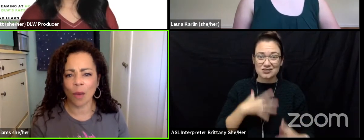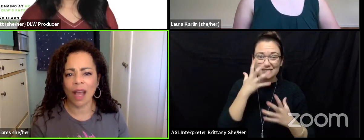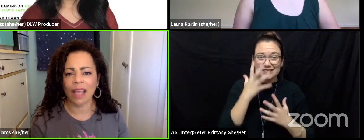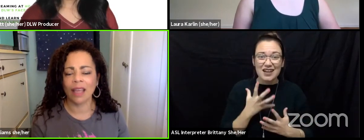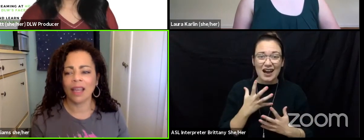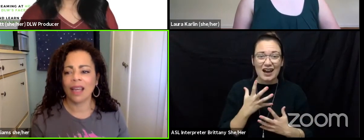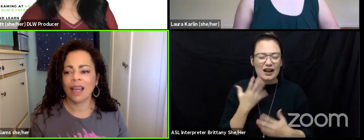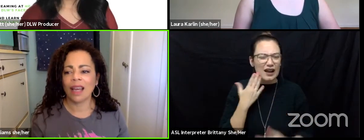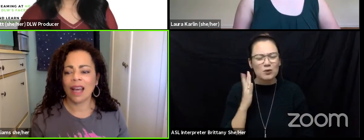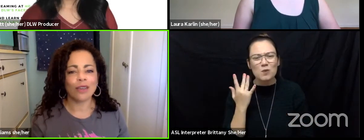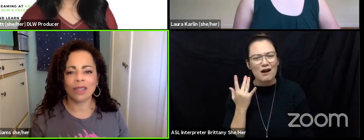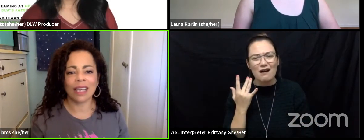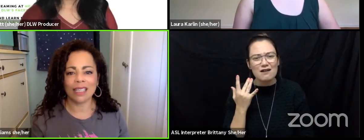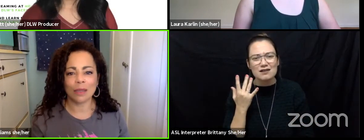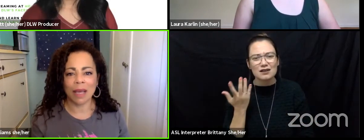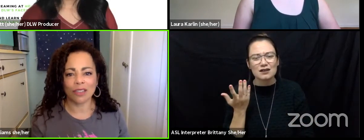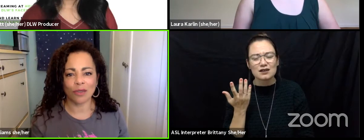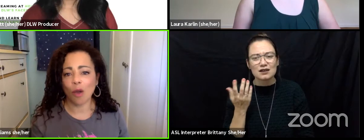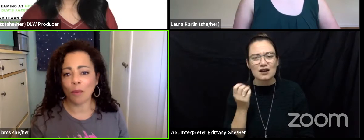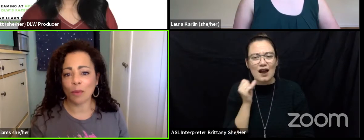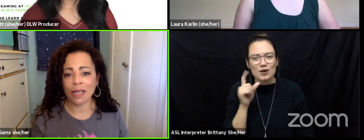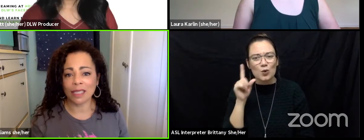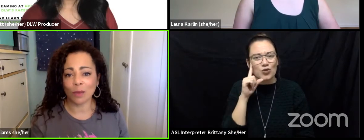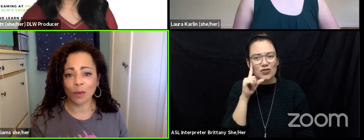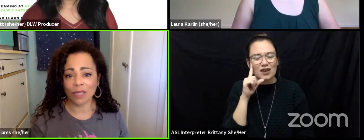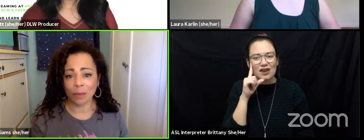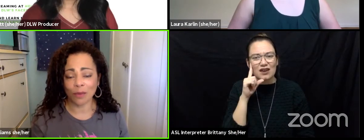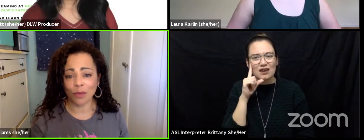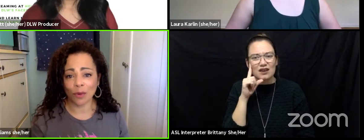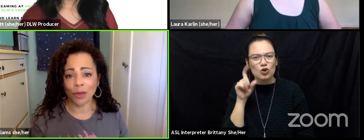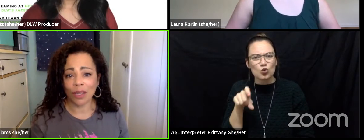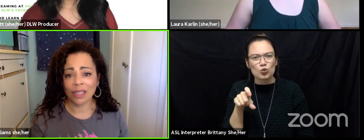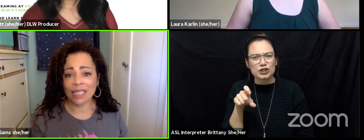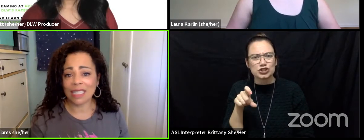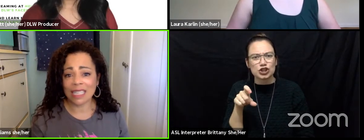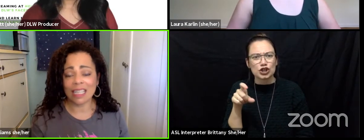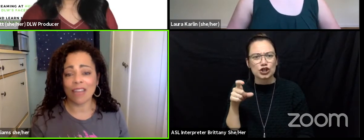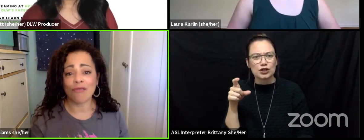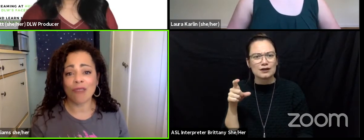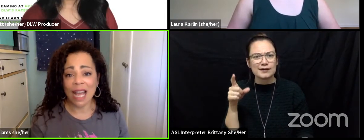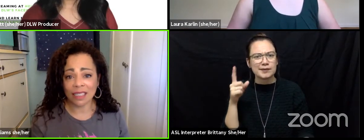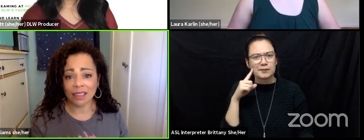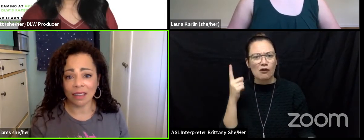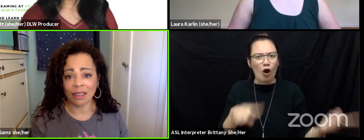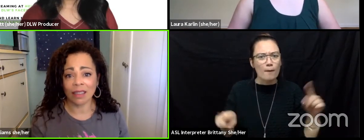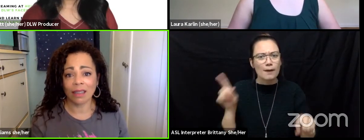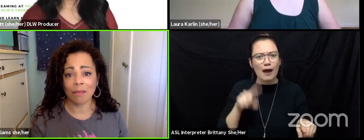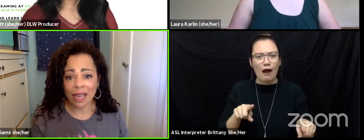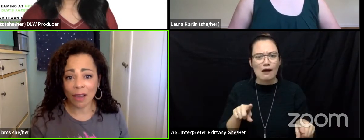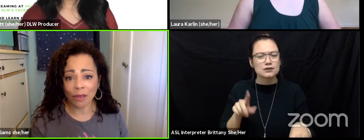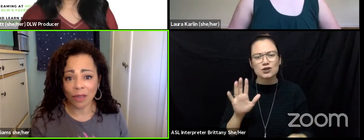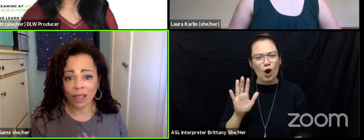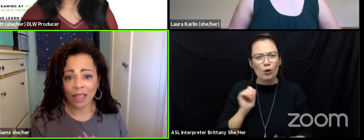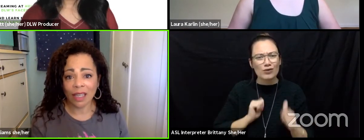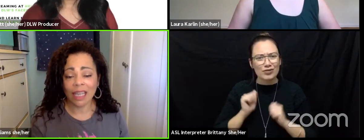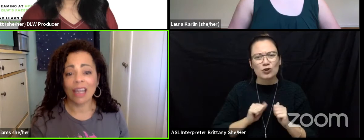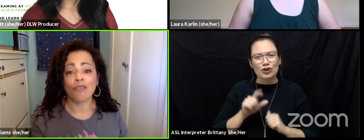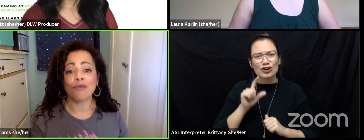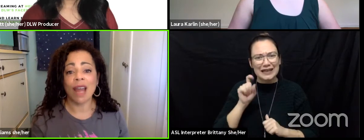know why. I don't think it's a matter of compromising what we've done before. Theatre needs a radical